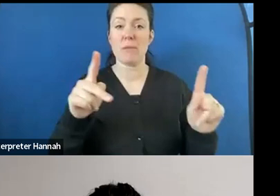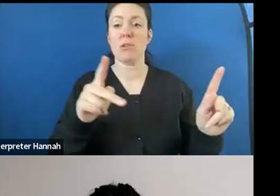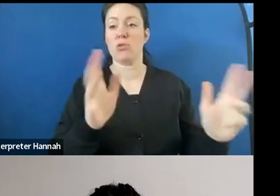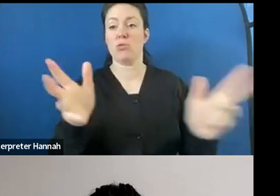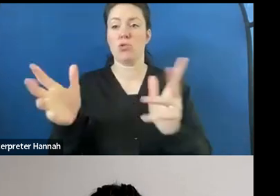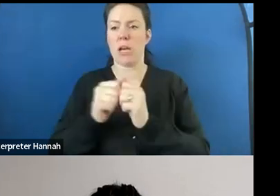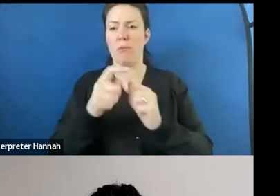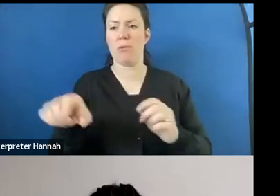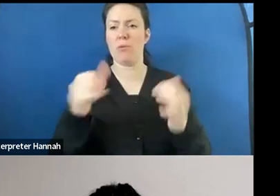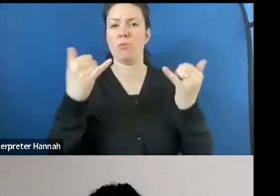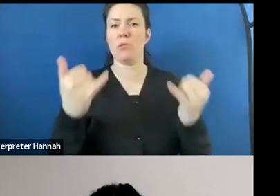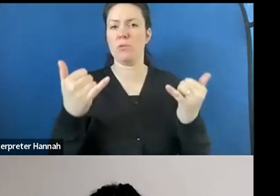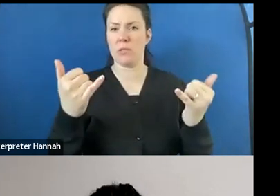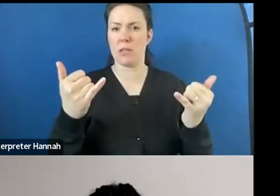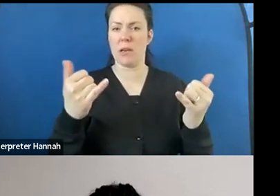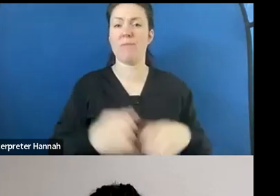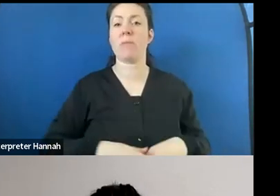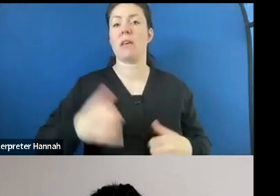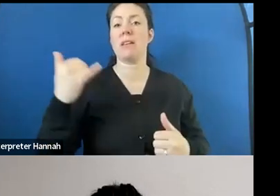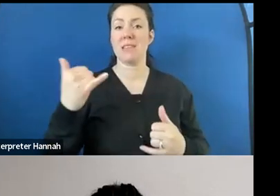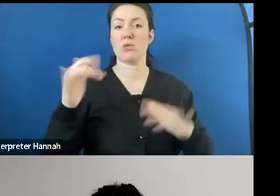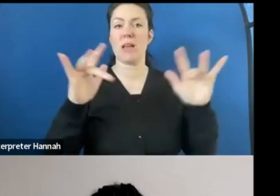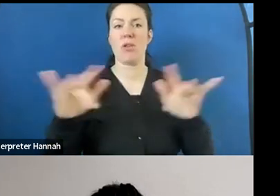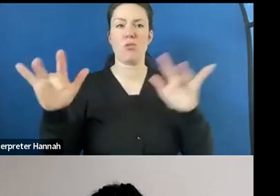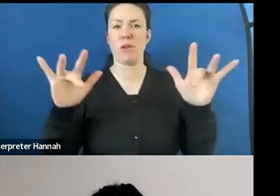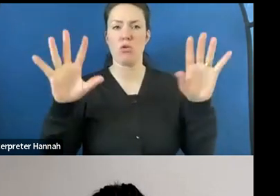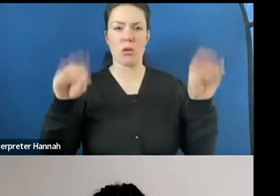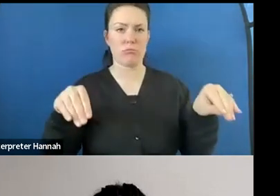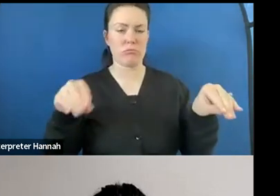today. And I'm going to turn off the recording